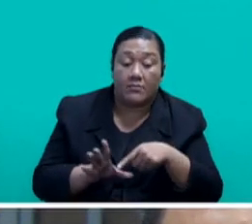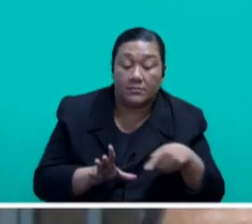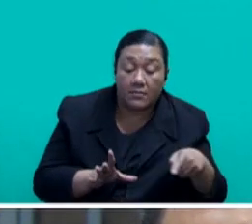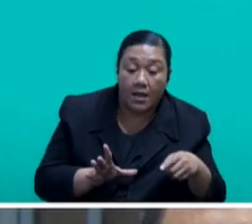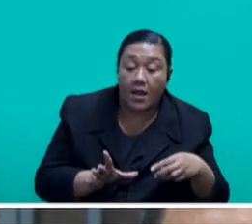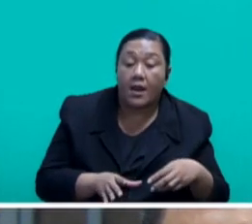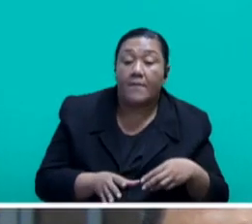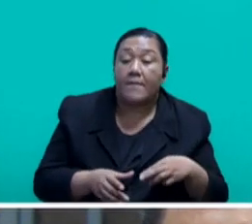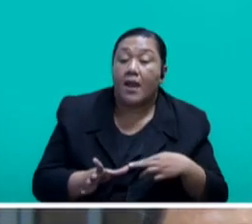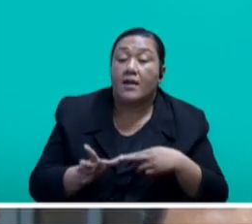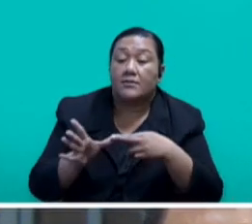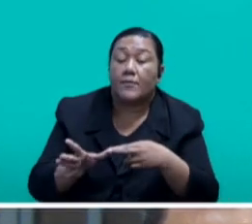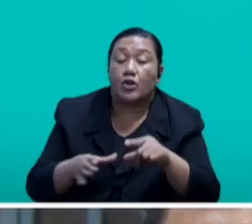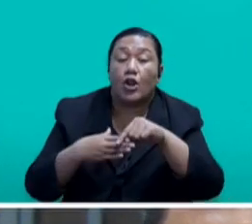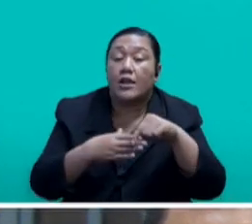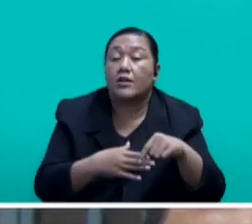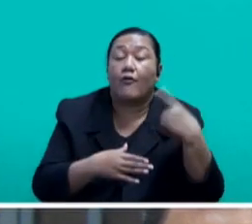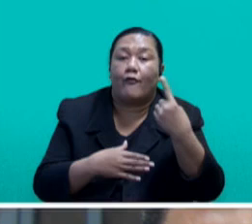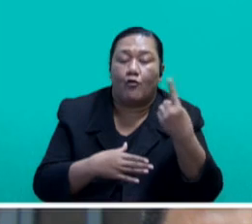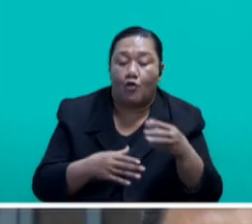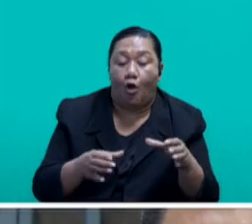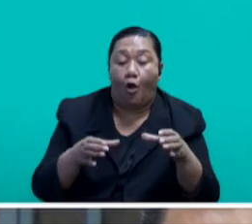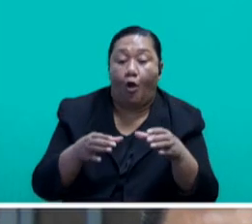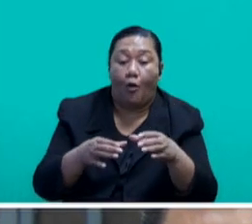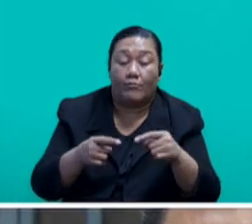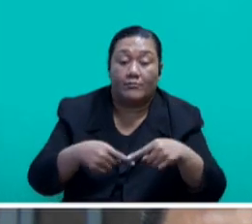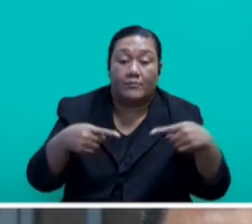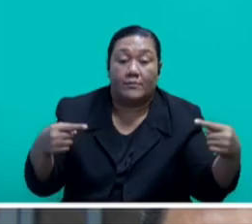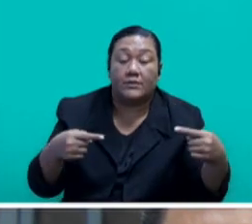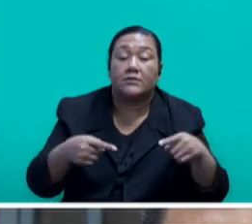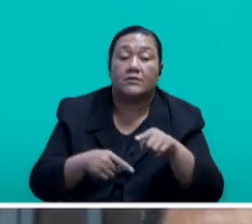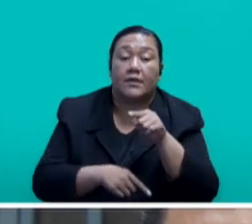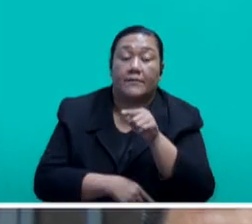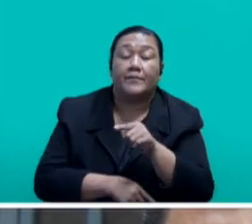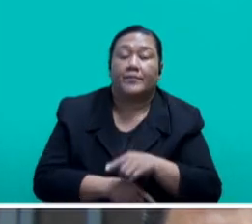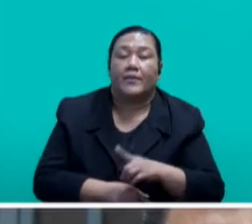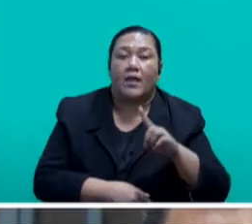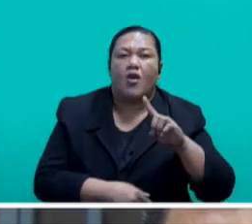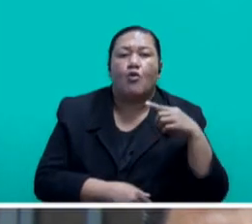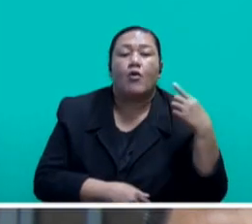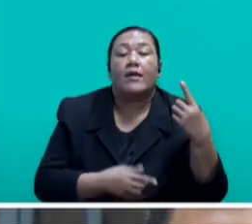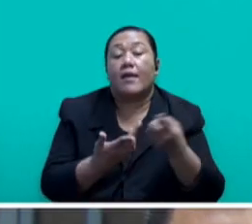Opposition and those from the other side of the House by proclaiming that the